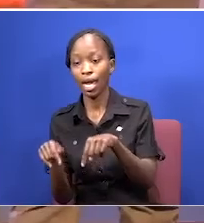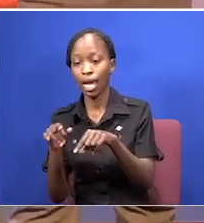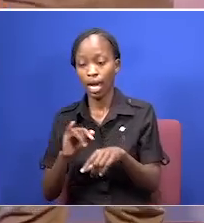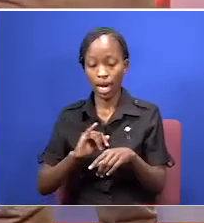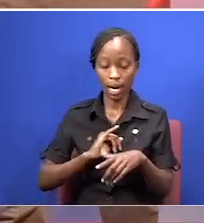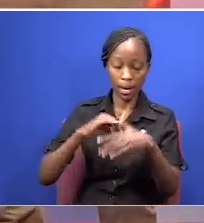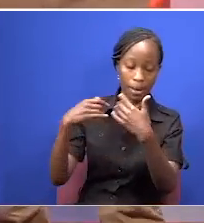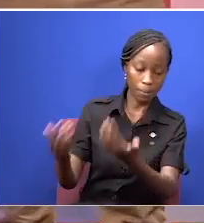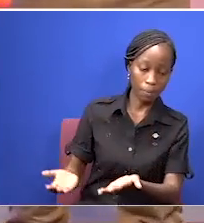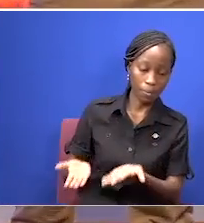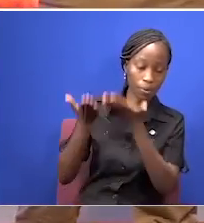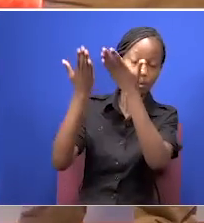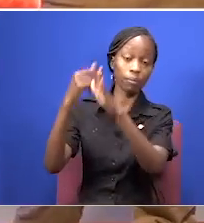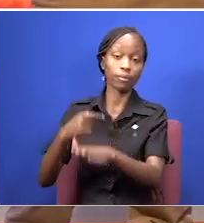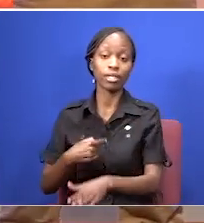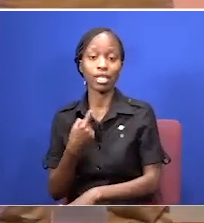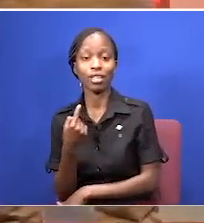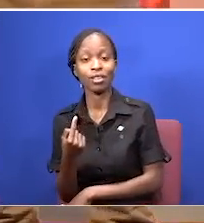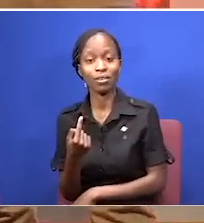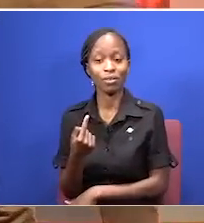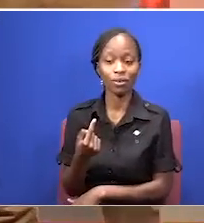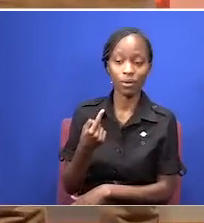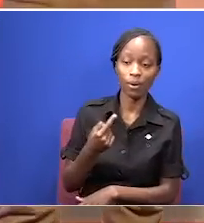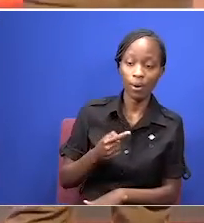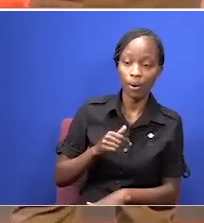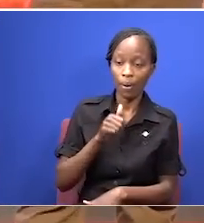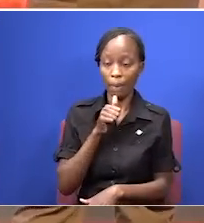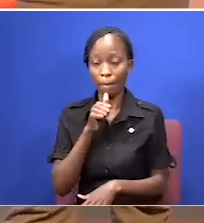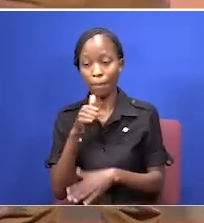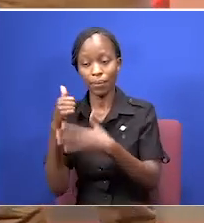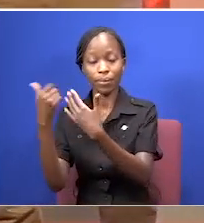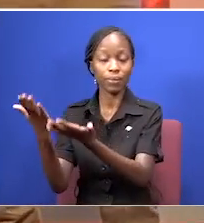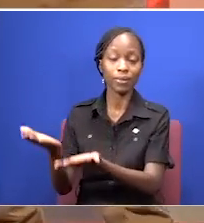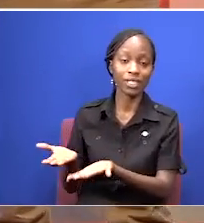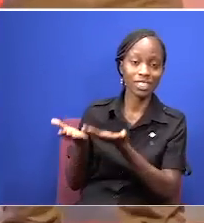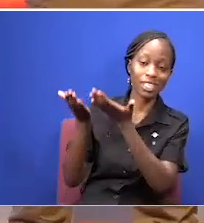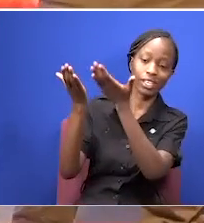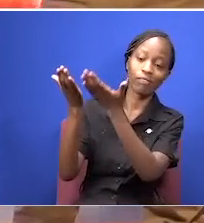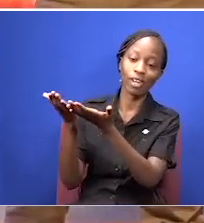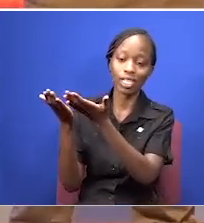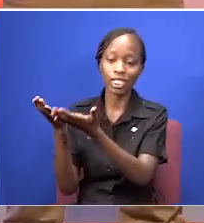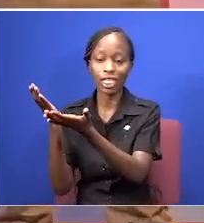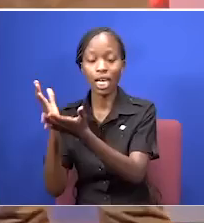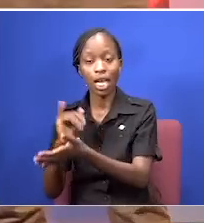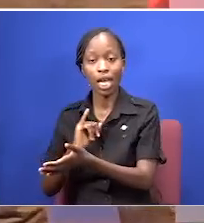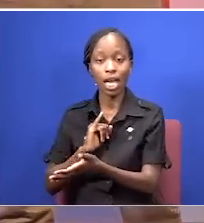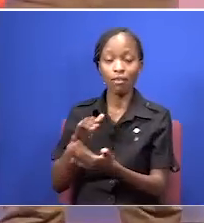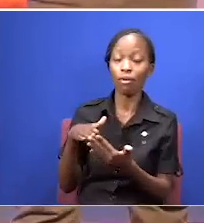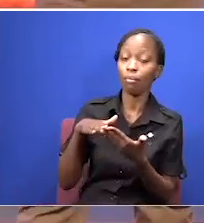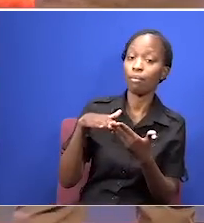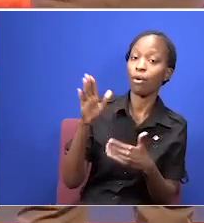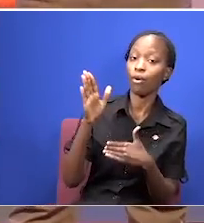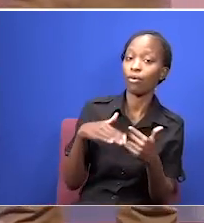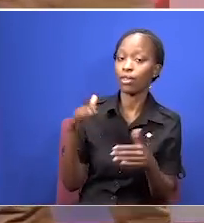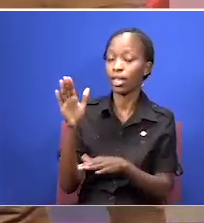i brought myself i am the sacrifice i have more